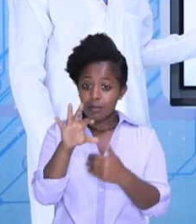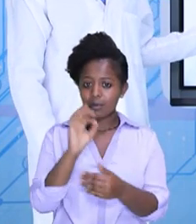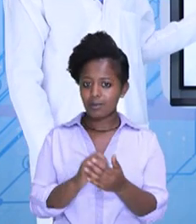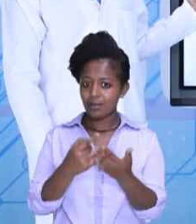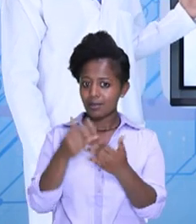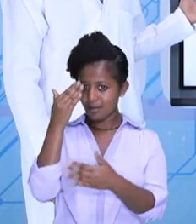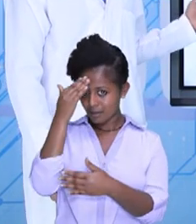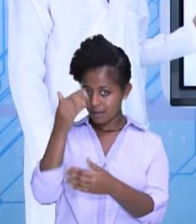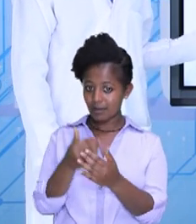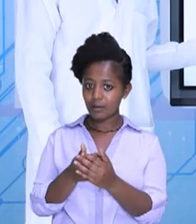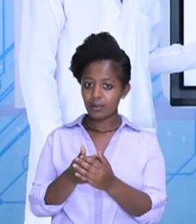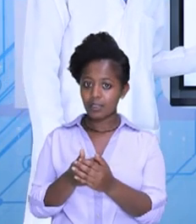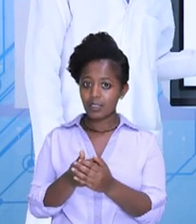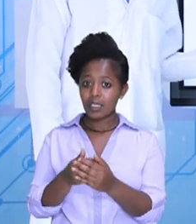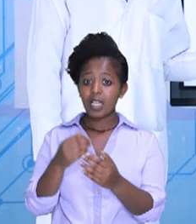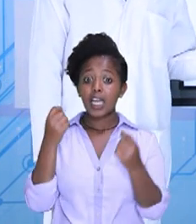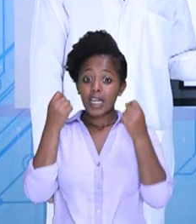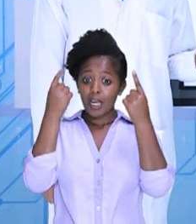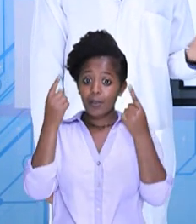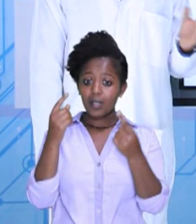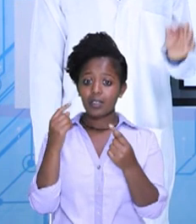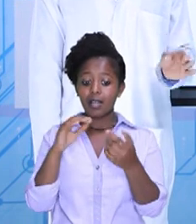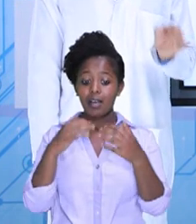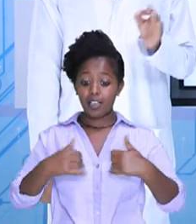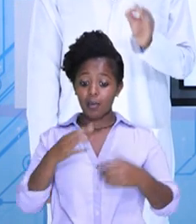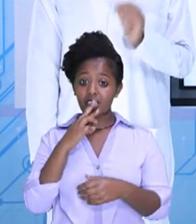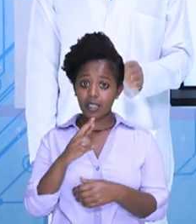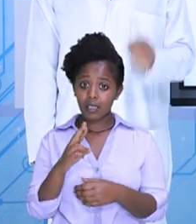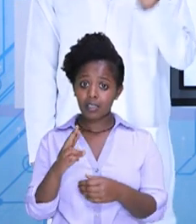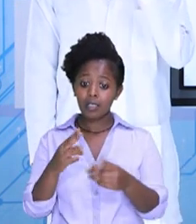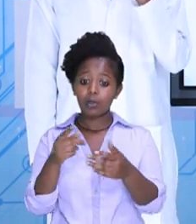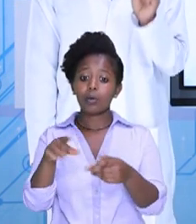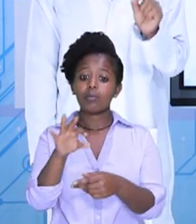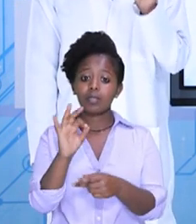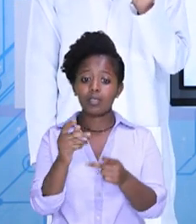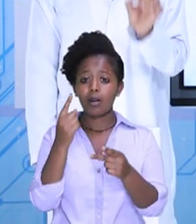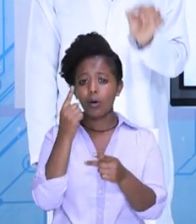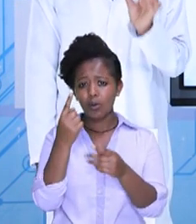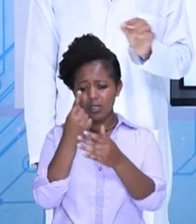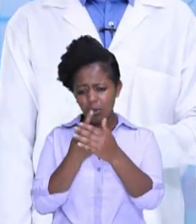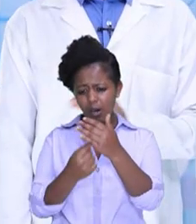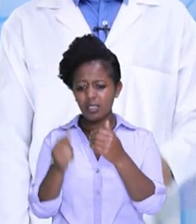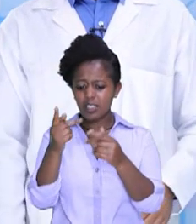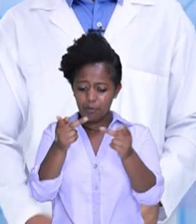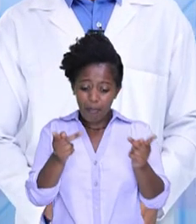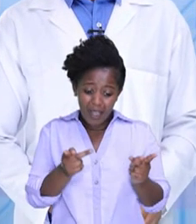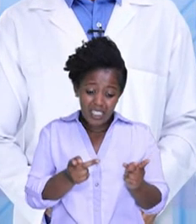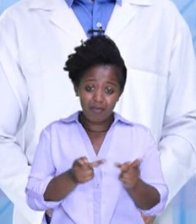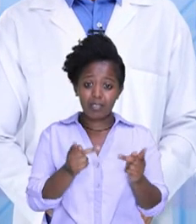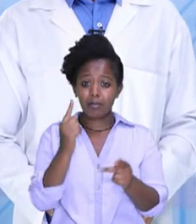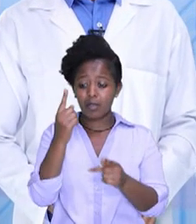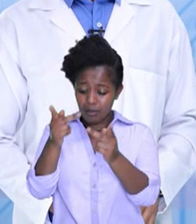As you know, endemic animals are animals which are confined to only specific areas of the